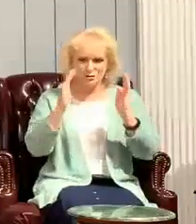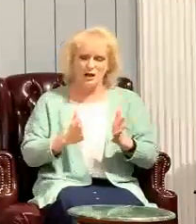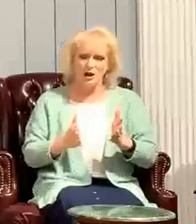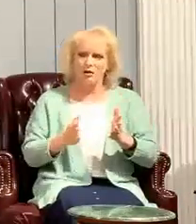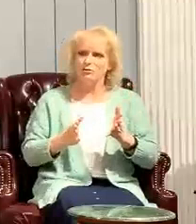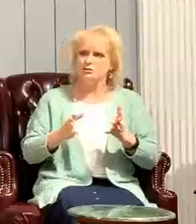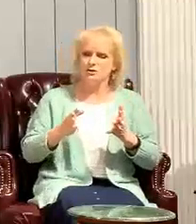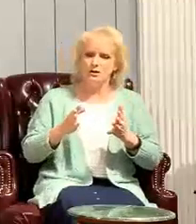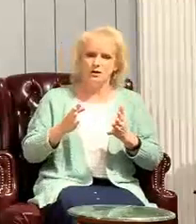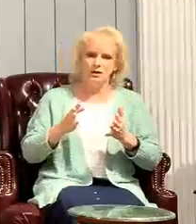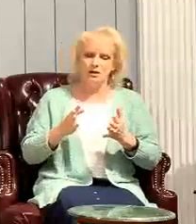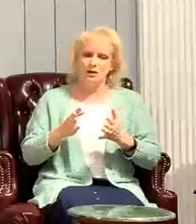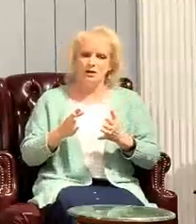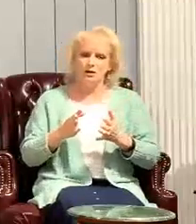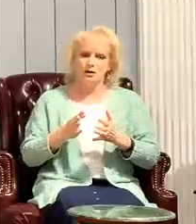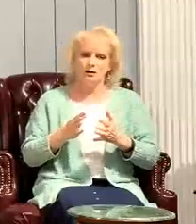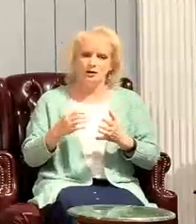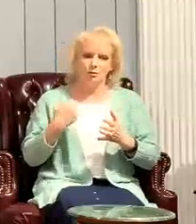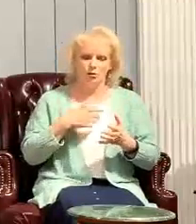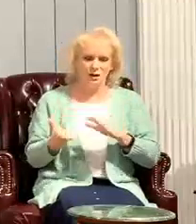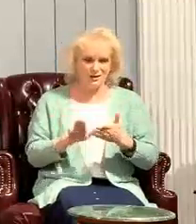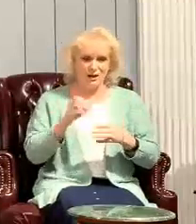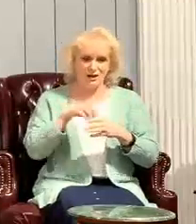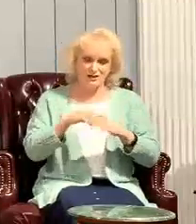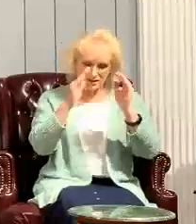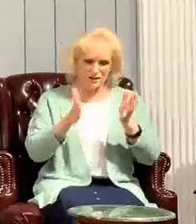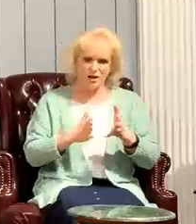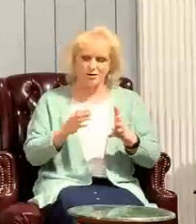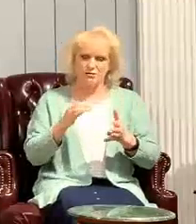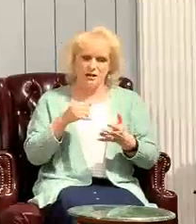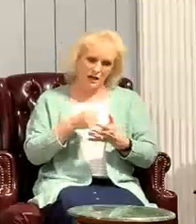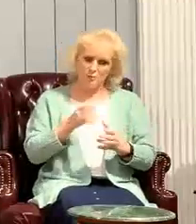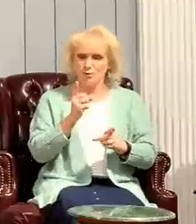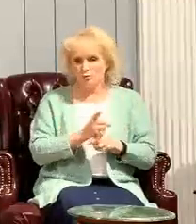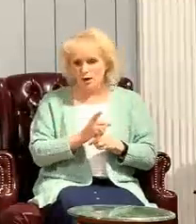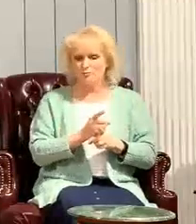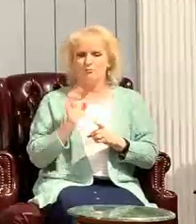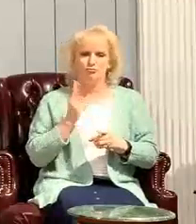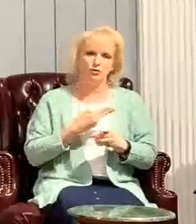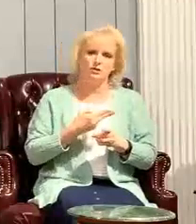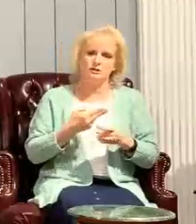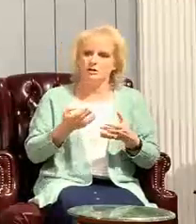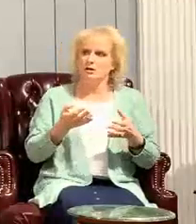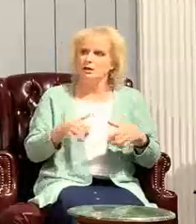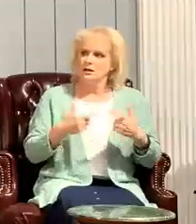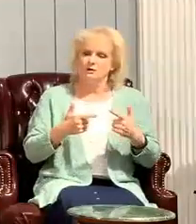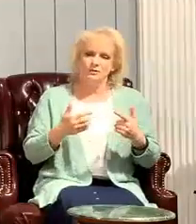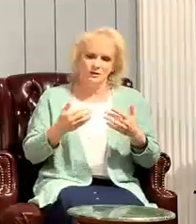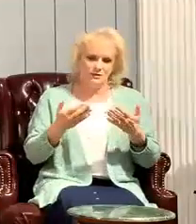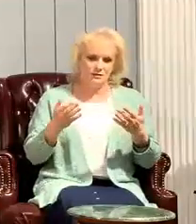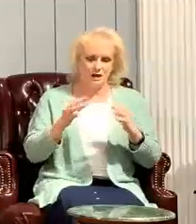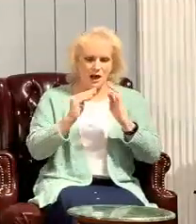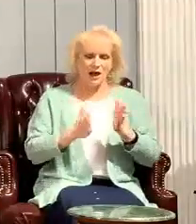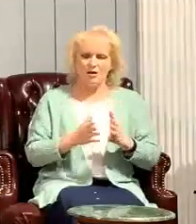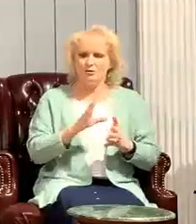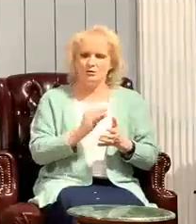in and rescue my kid. And, you know, we're going to die in this house, and it'd be right for us to, and we're serving the Lord, and God, you ought to just let me have the house because I